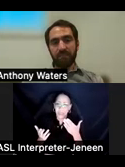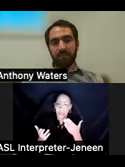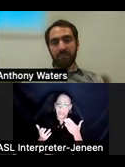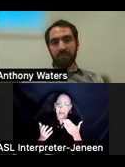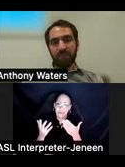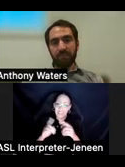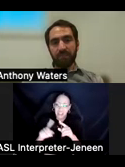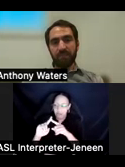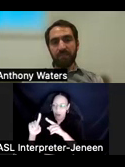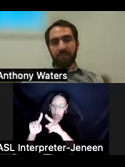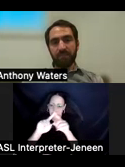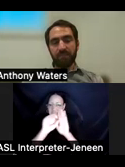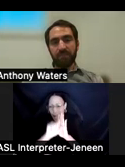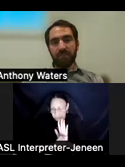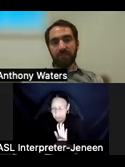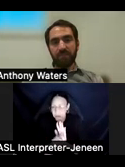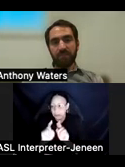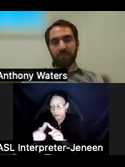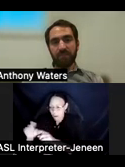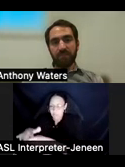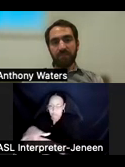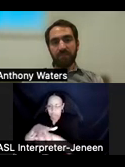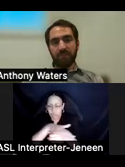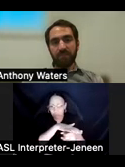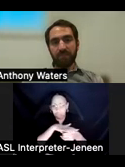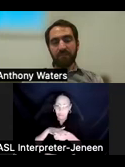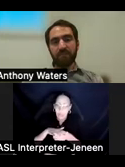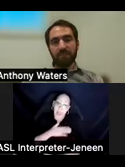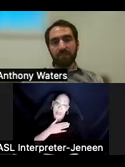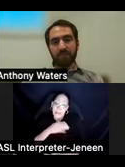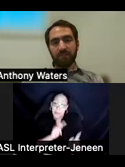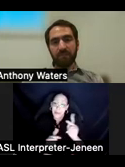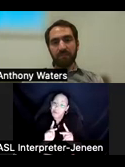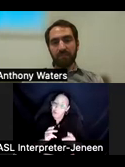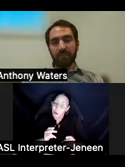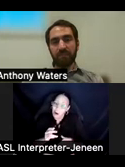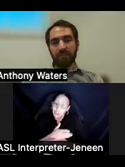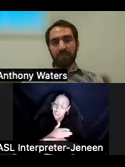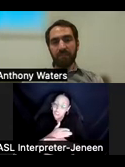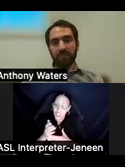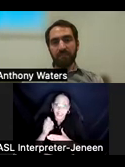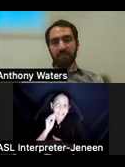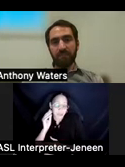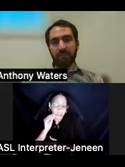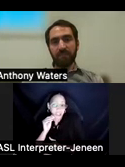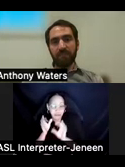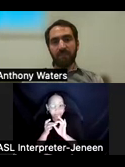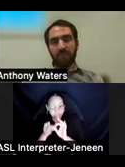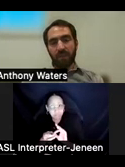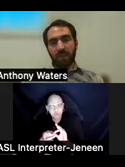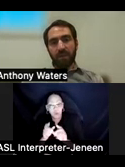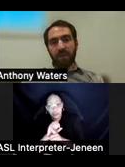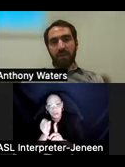in different places. And I'm glad that folks are sharing about their experience with that, so that folks